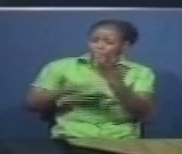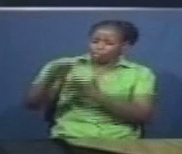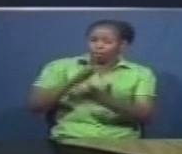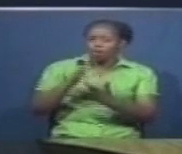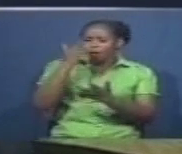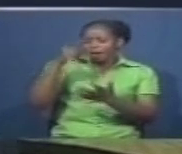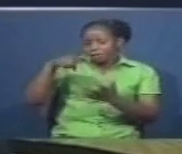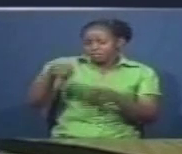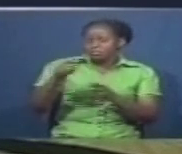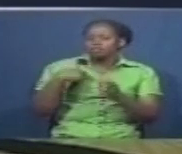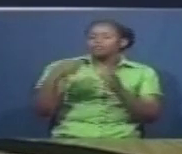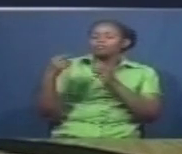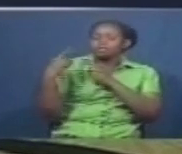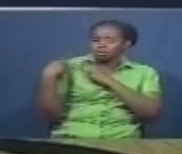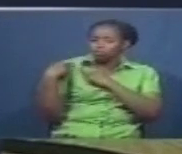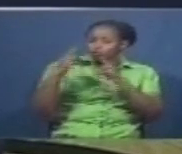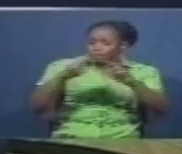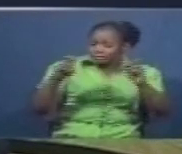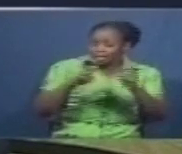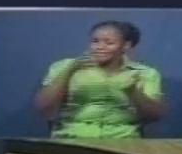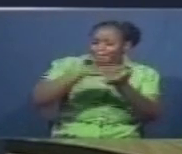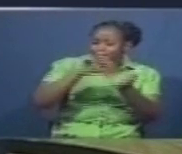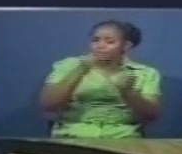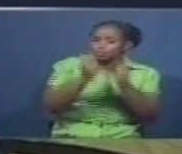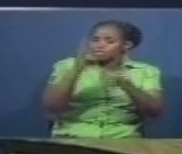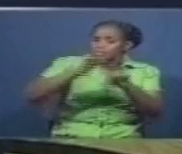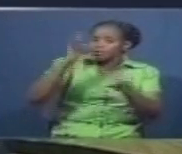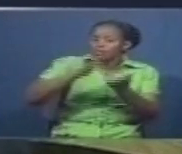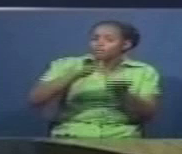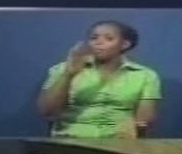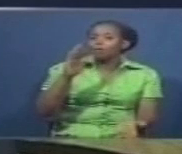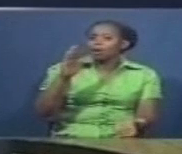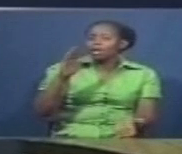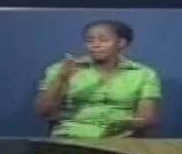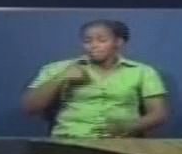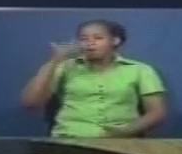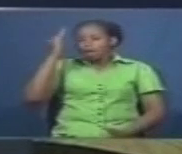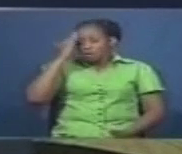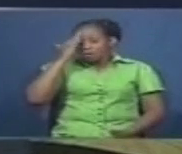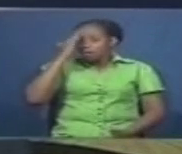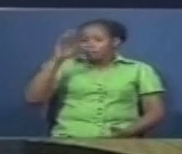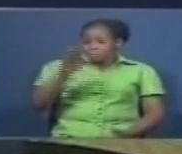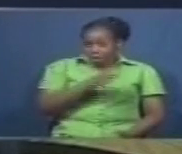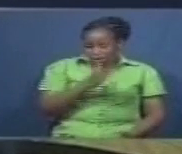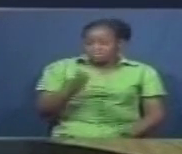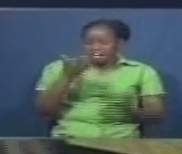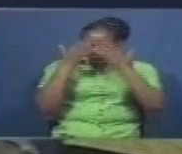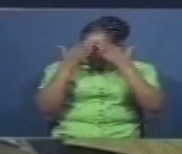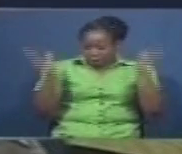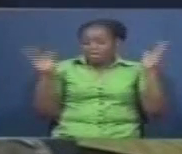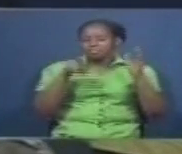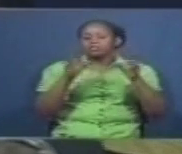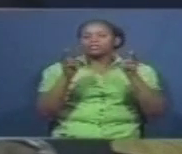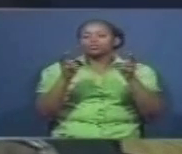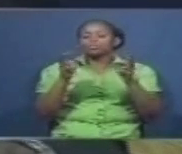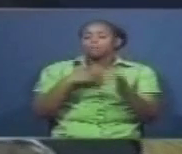are currently investigating. I know that Parliament is seized of this matter, and I